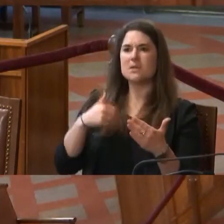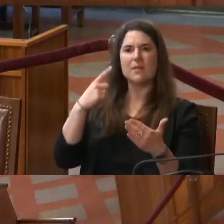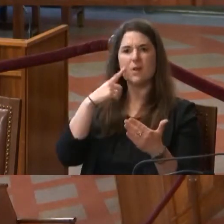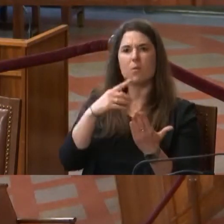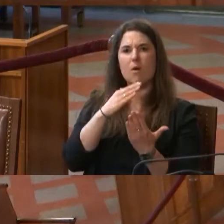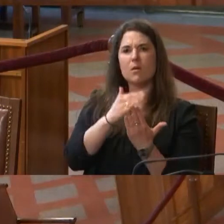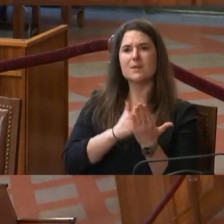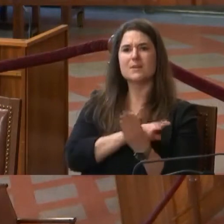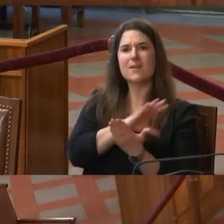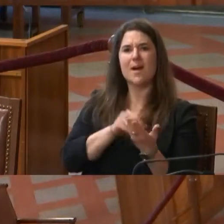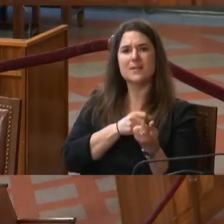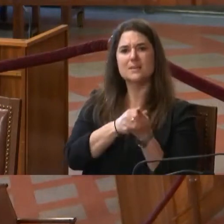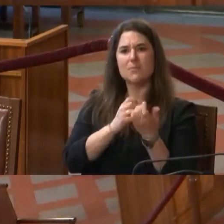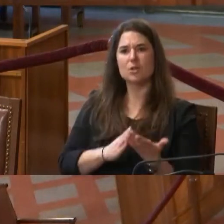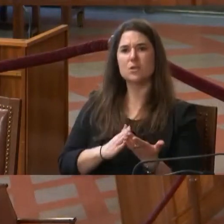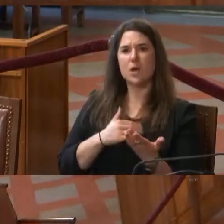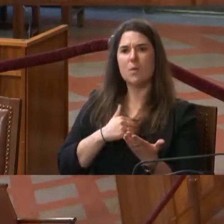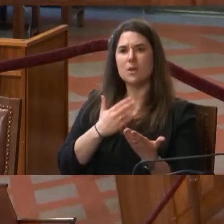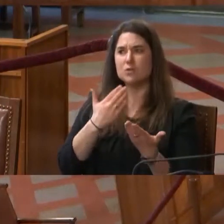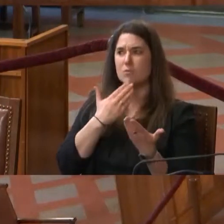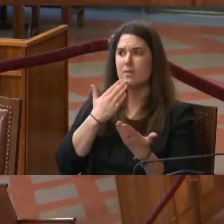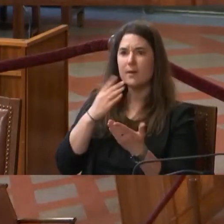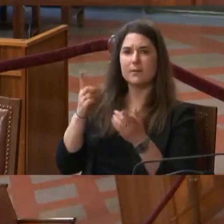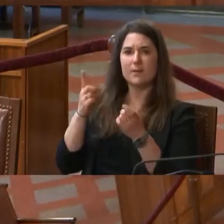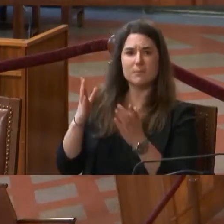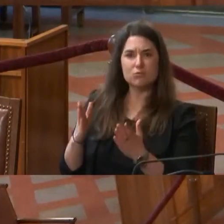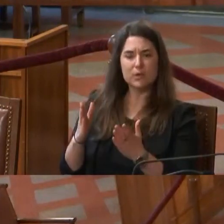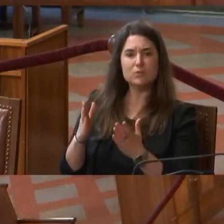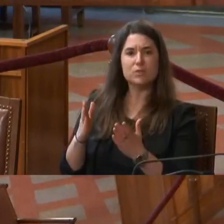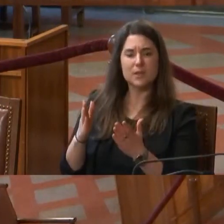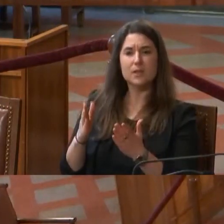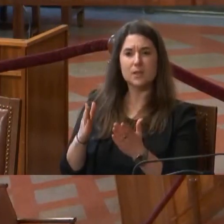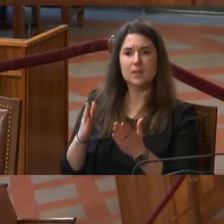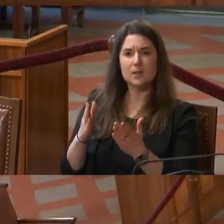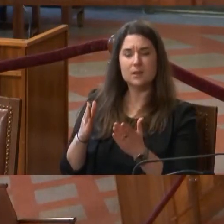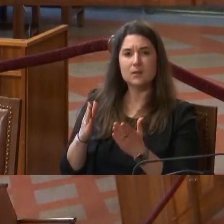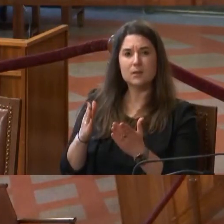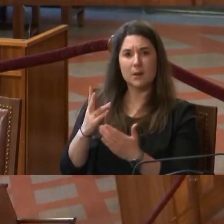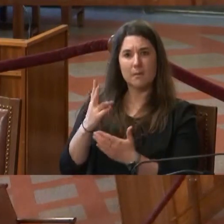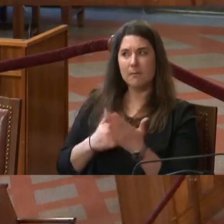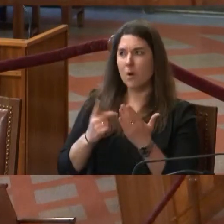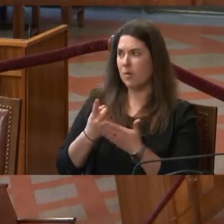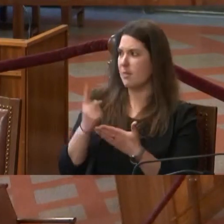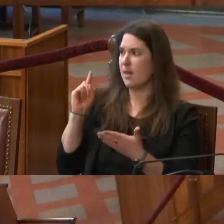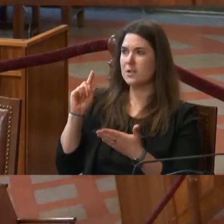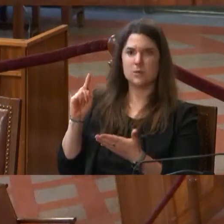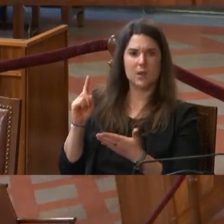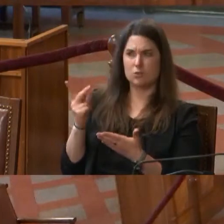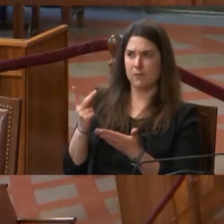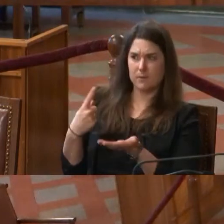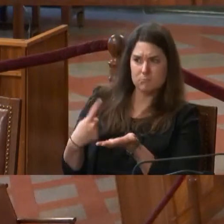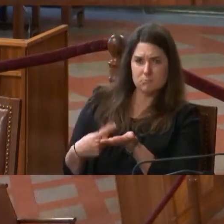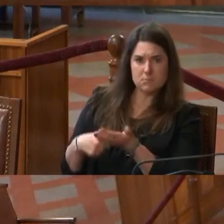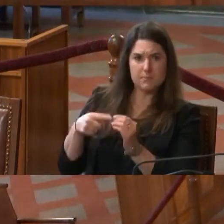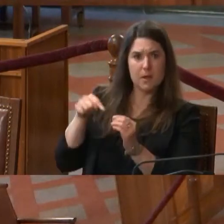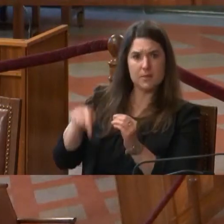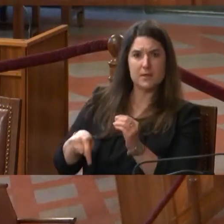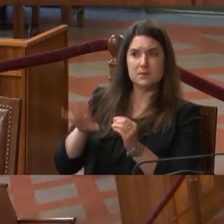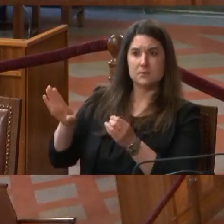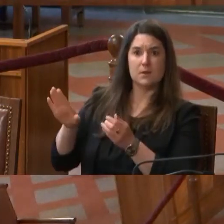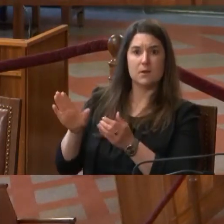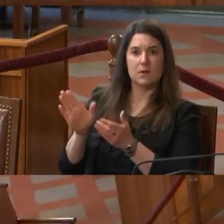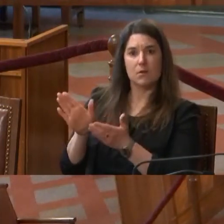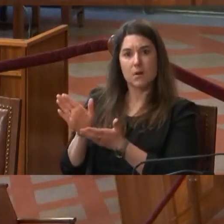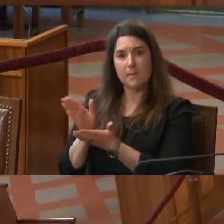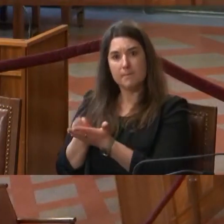as sponsors. I want to thank the administration. Spoke to them last week about this, their budget office,